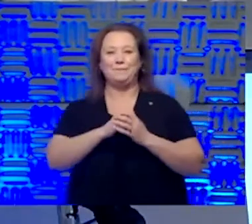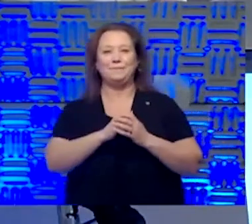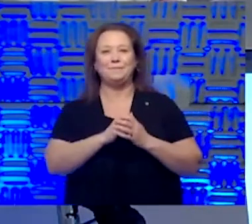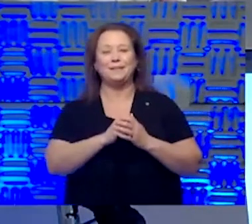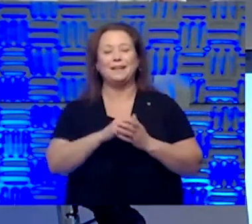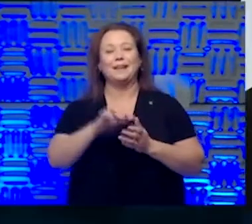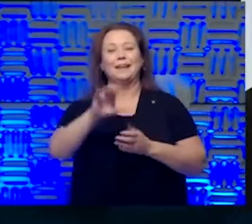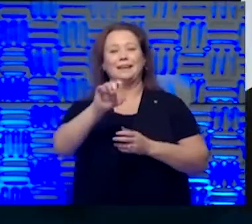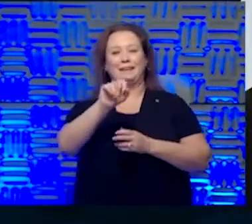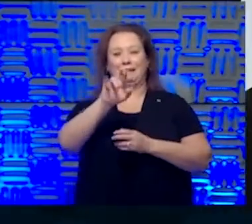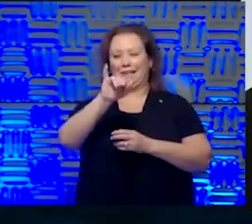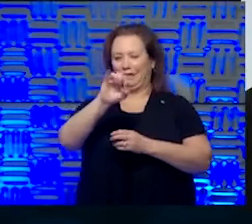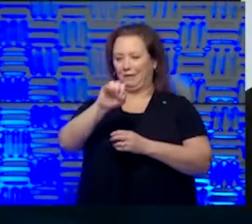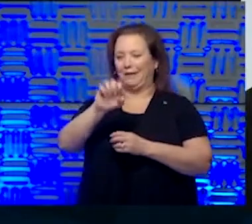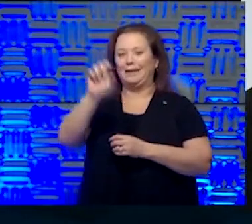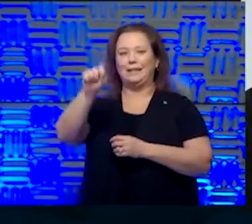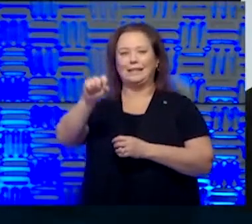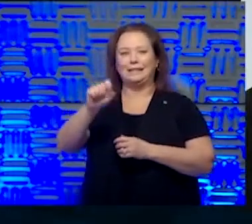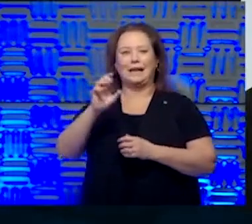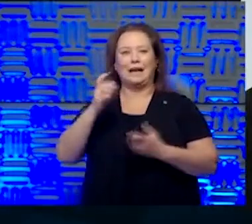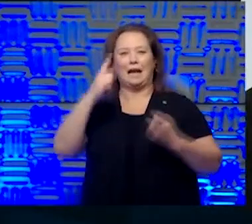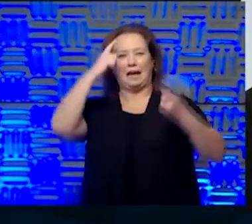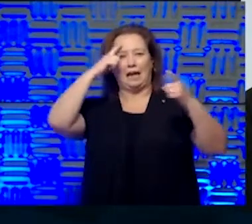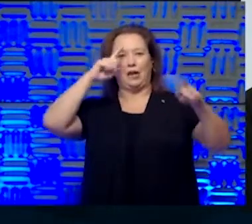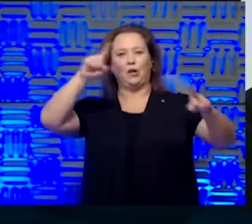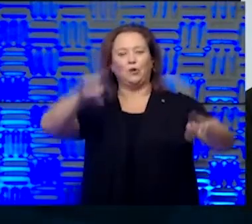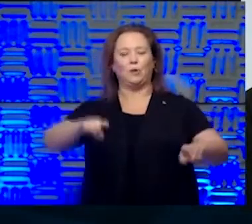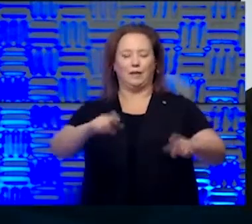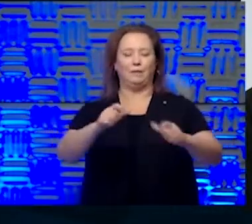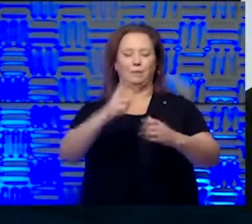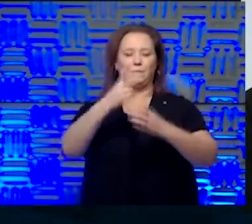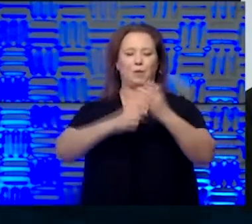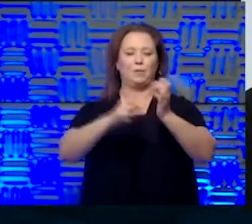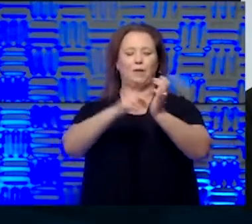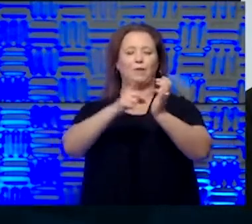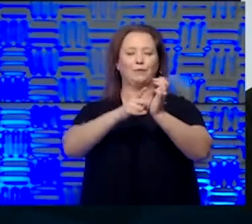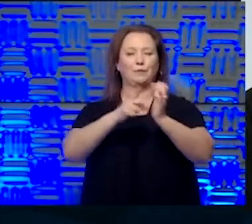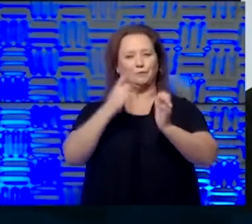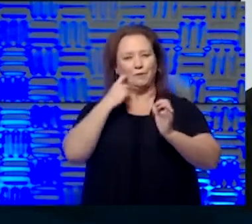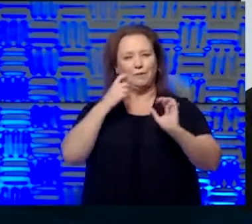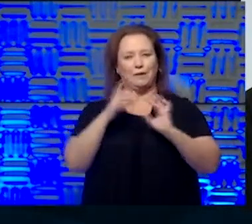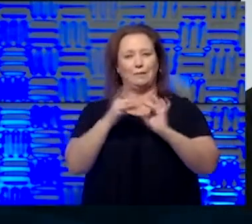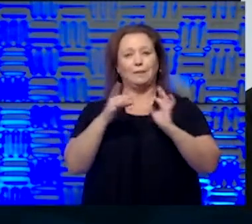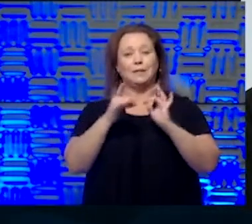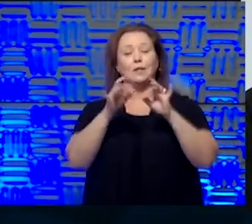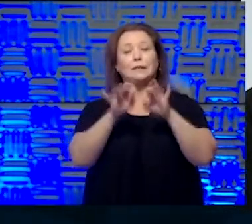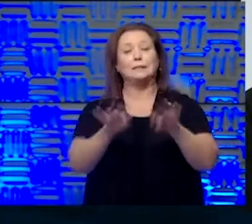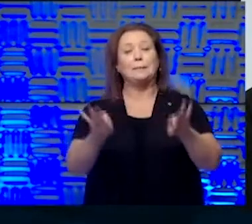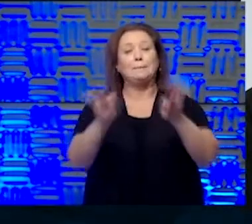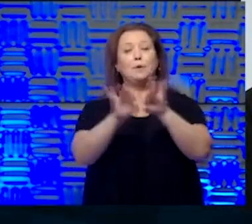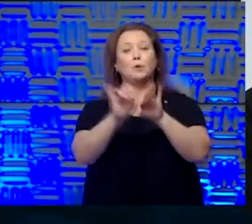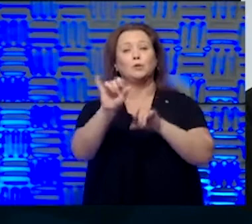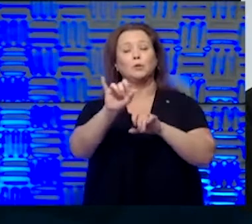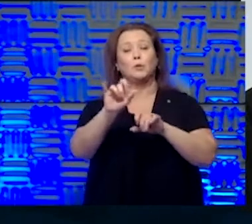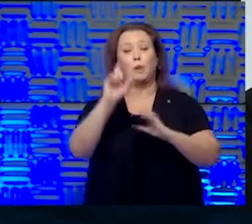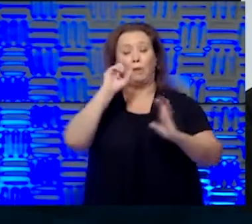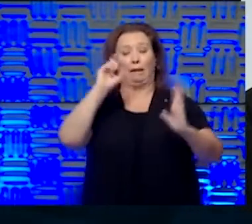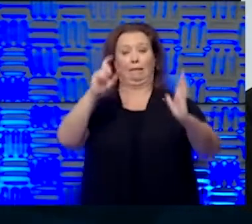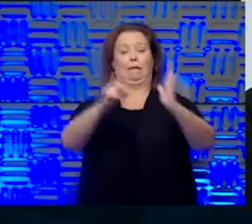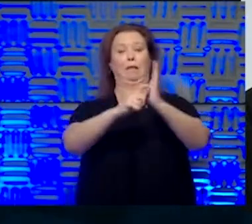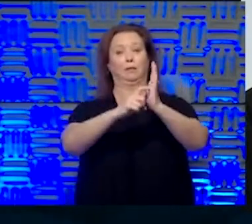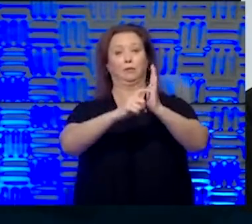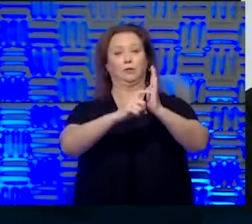with what Dr. Brown and Dr. Greiner have mentioned. I also think it's important that we acknowledge